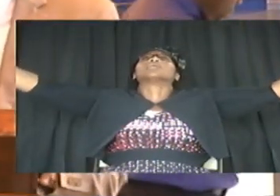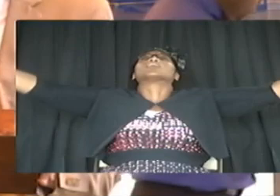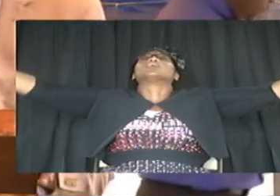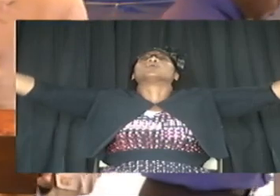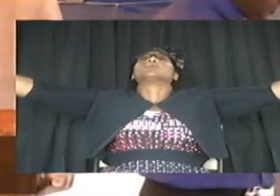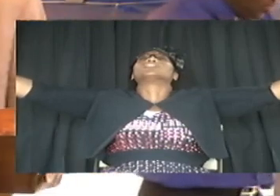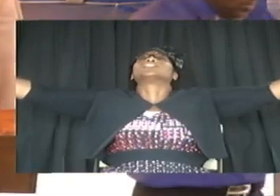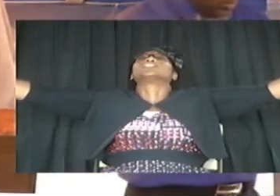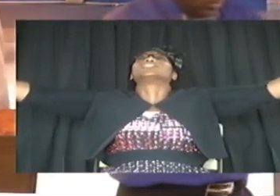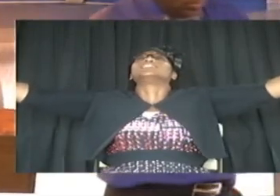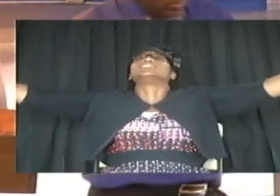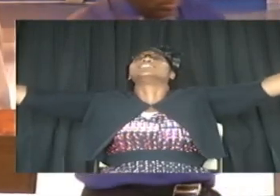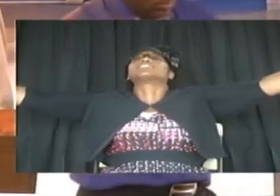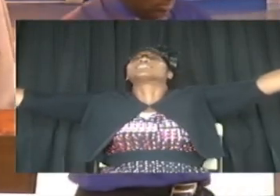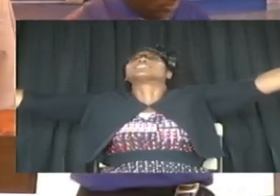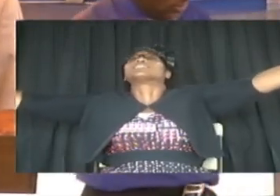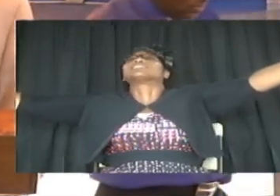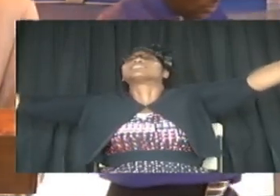Jesus.